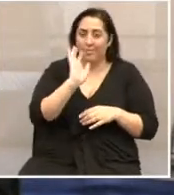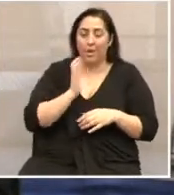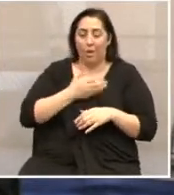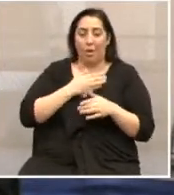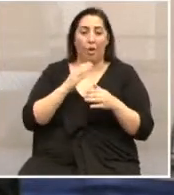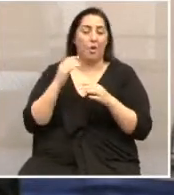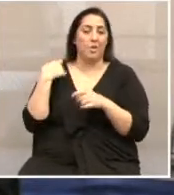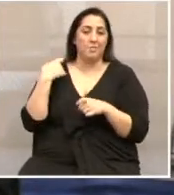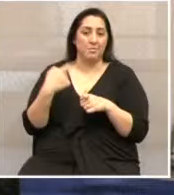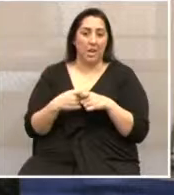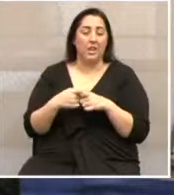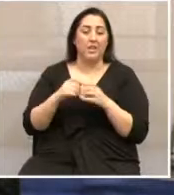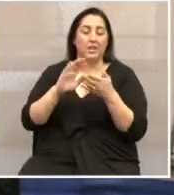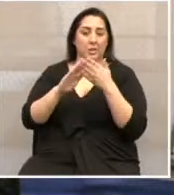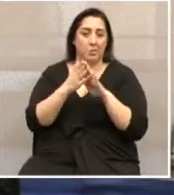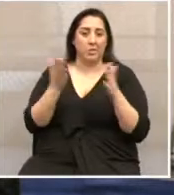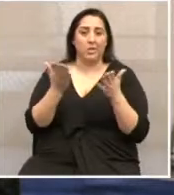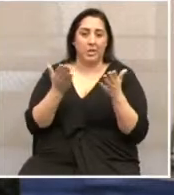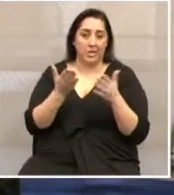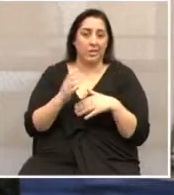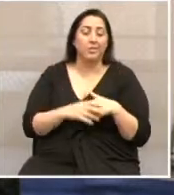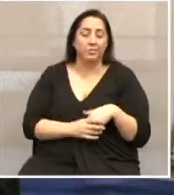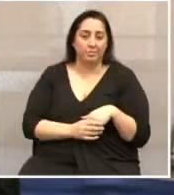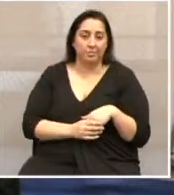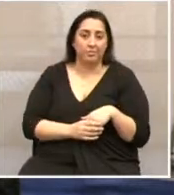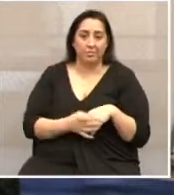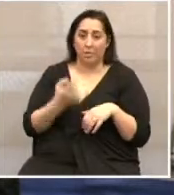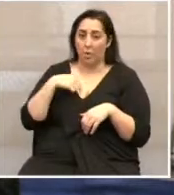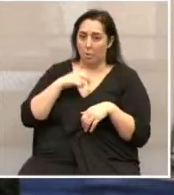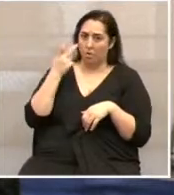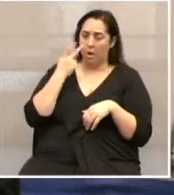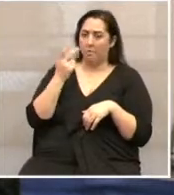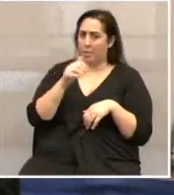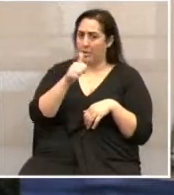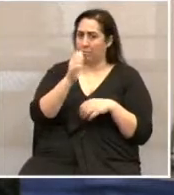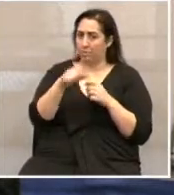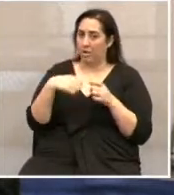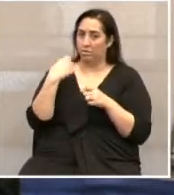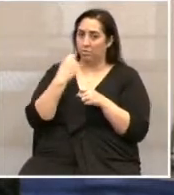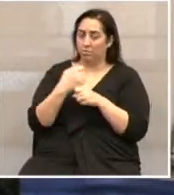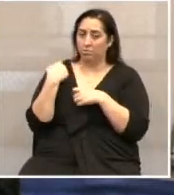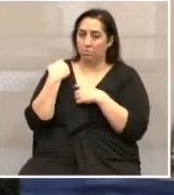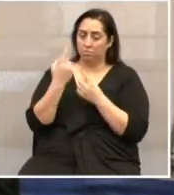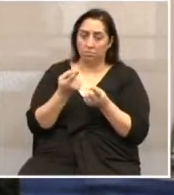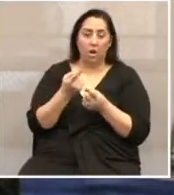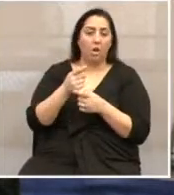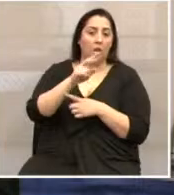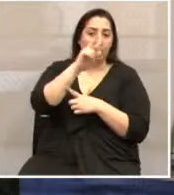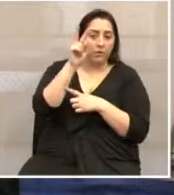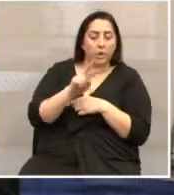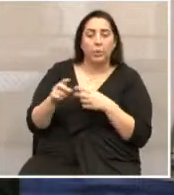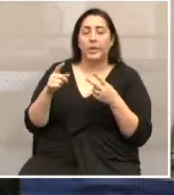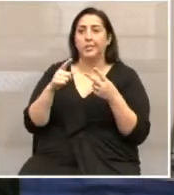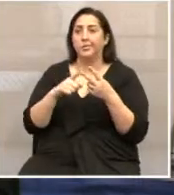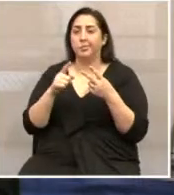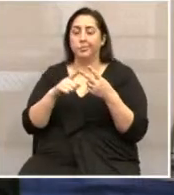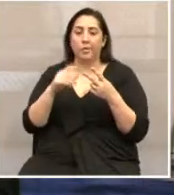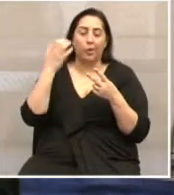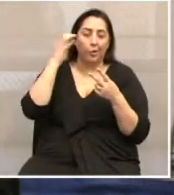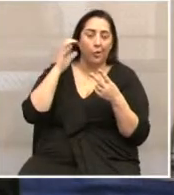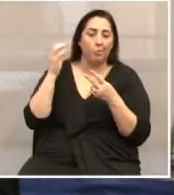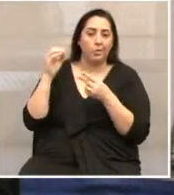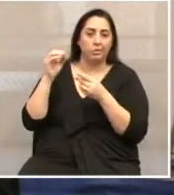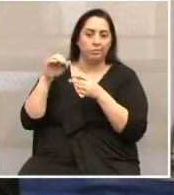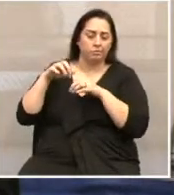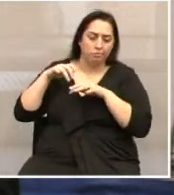communities, our diasporas here. We've seen just in the past 10 years, a large number of Venezuelans, Colombians who have moved here to South America. So they trust